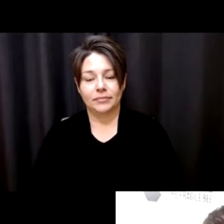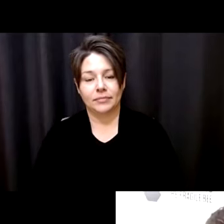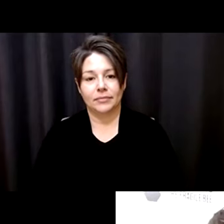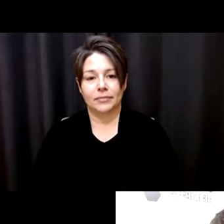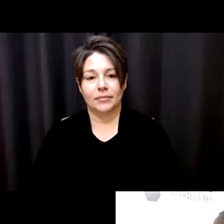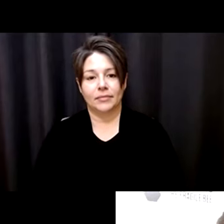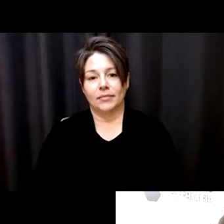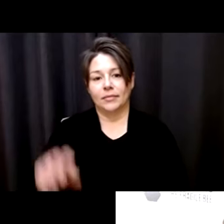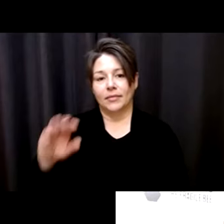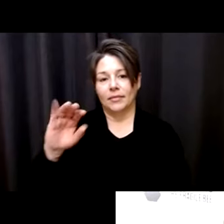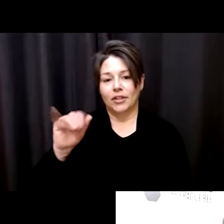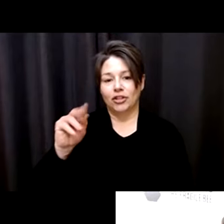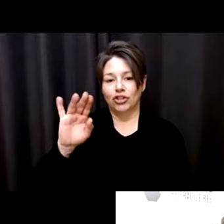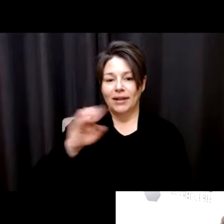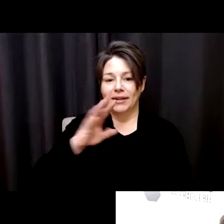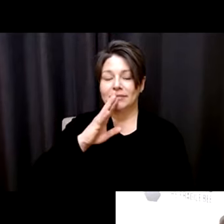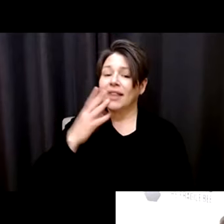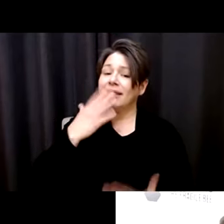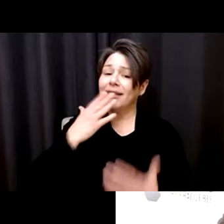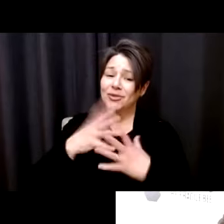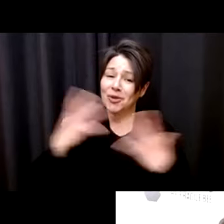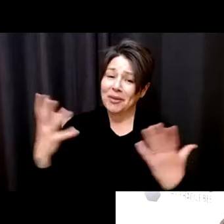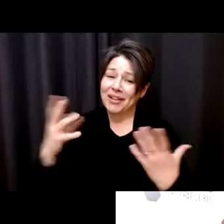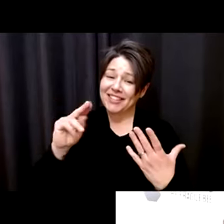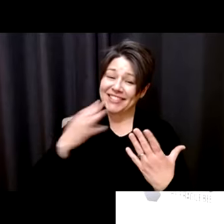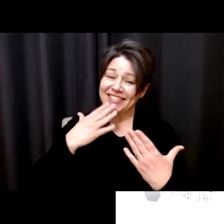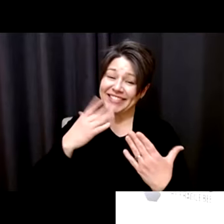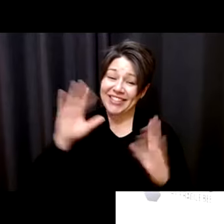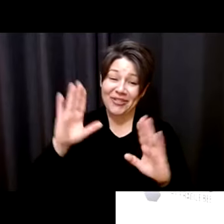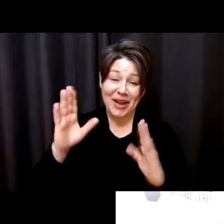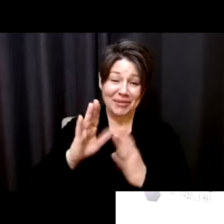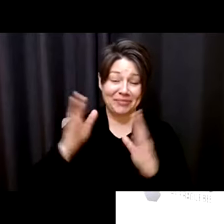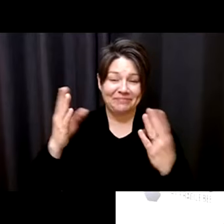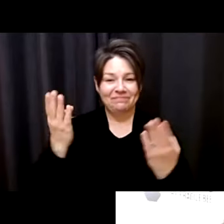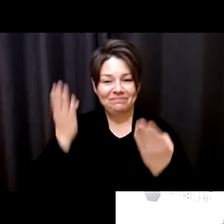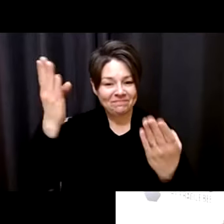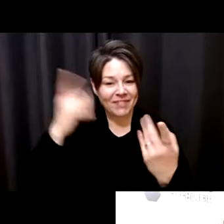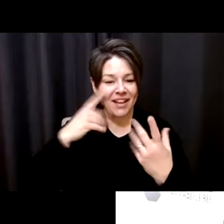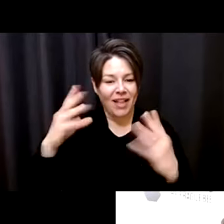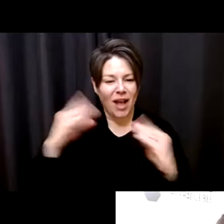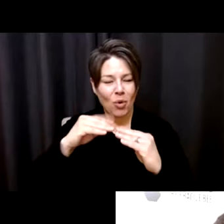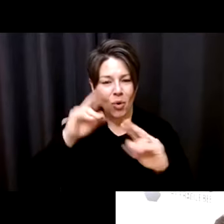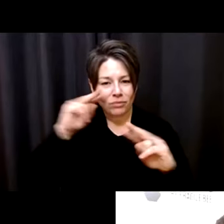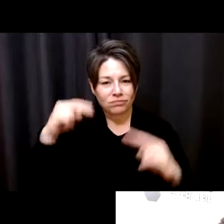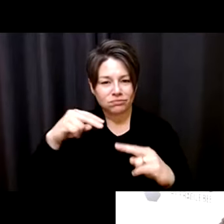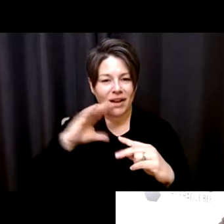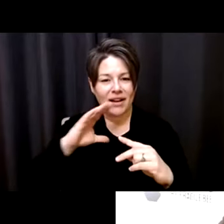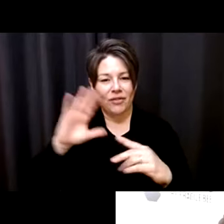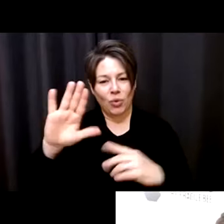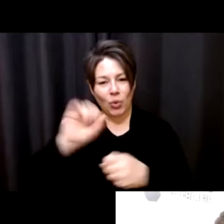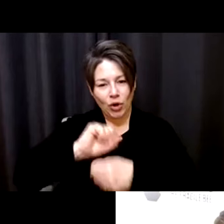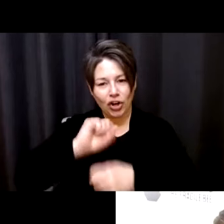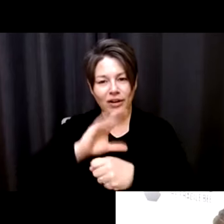Thank you so much, Nancy. That was a great presentation. Definitely gave us a lot more insight into your work and how you have developed